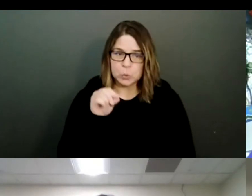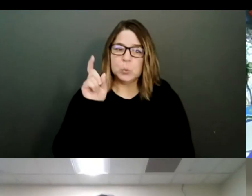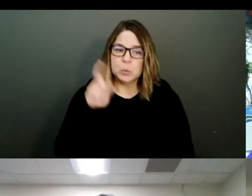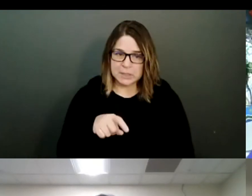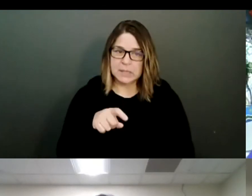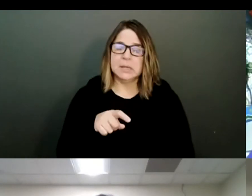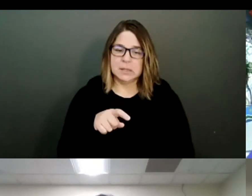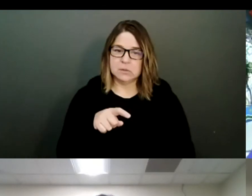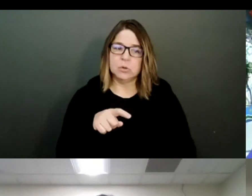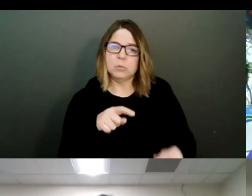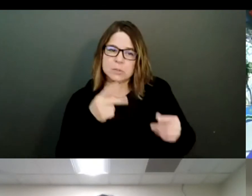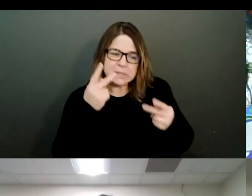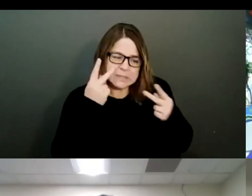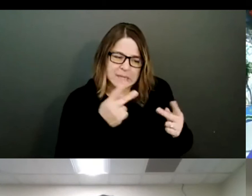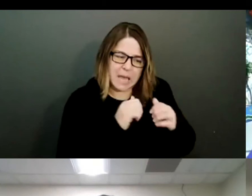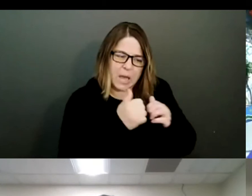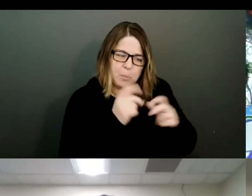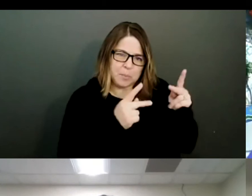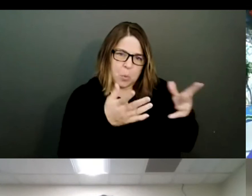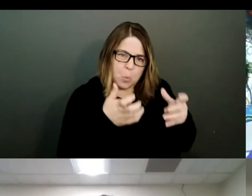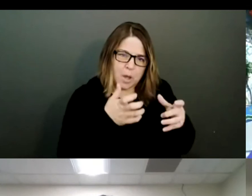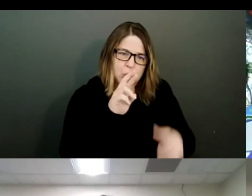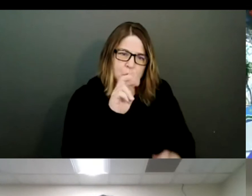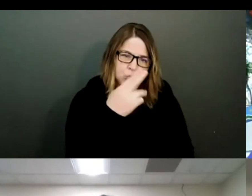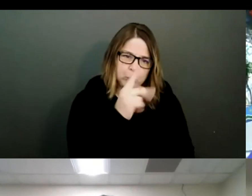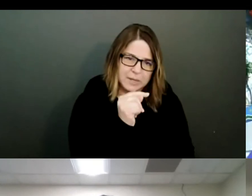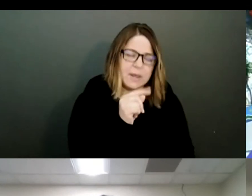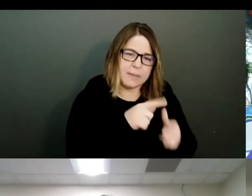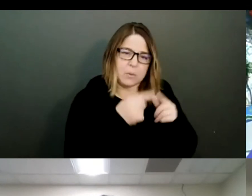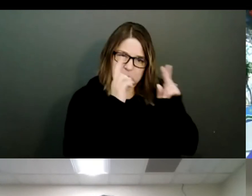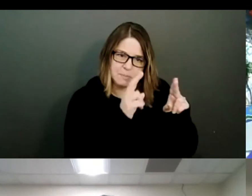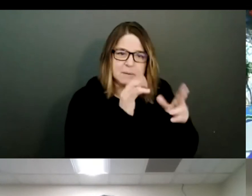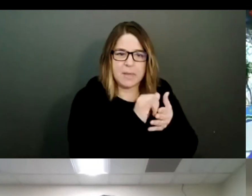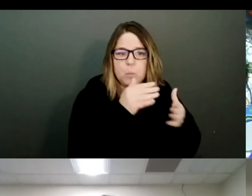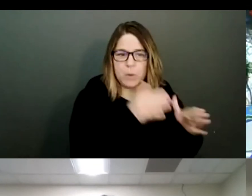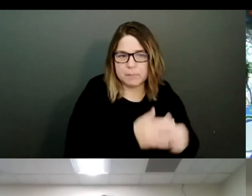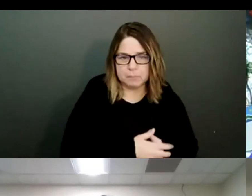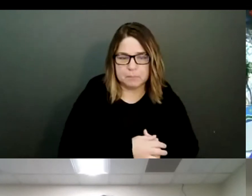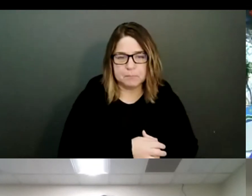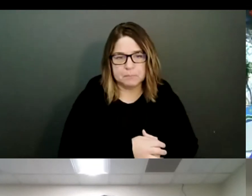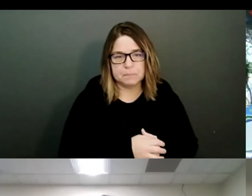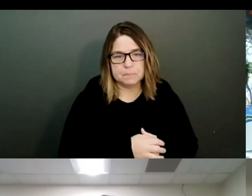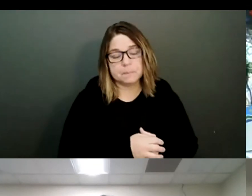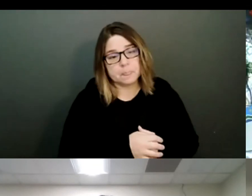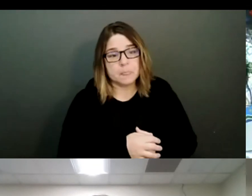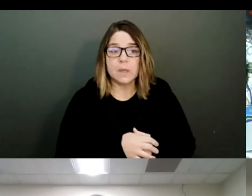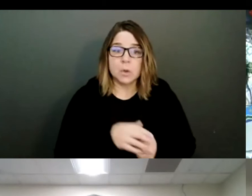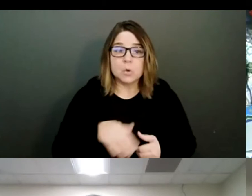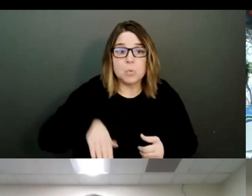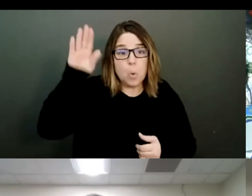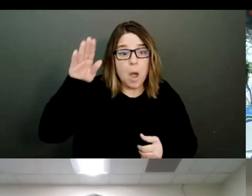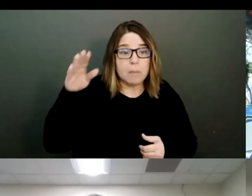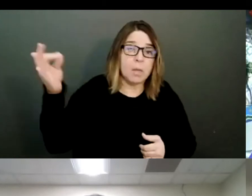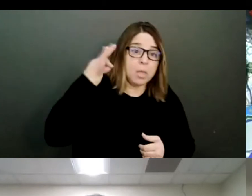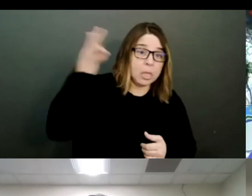they want to be treated. We grew up a lot of times on like, need to treat people how you